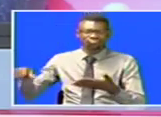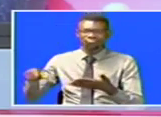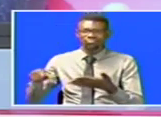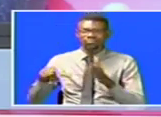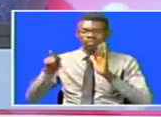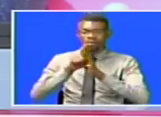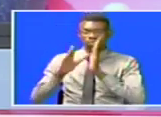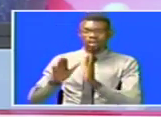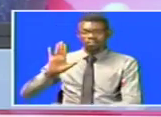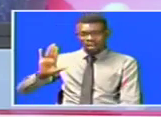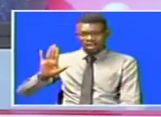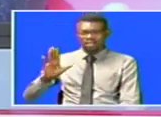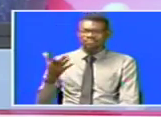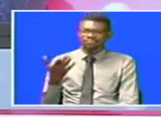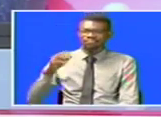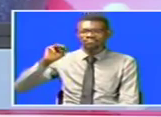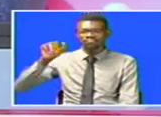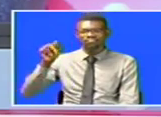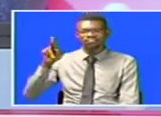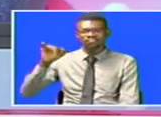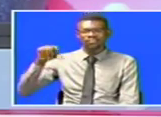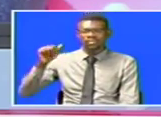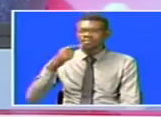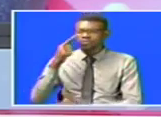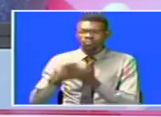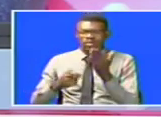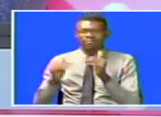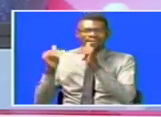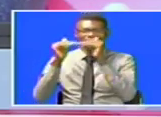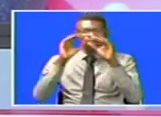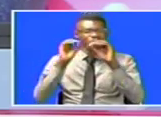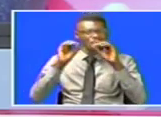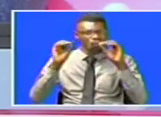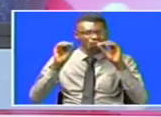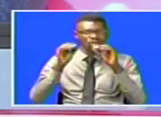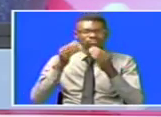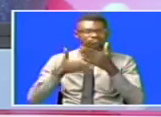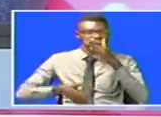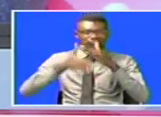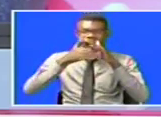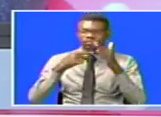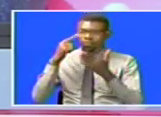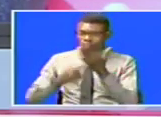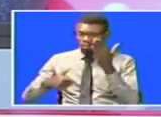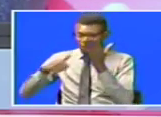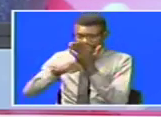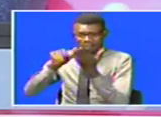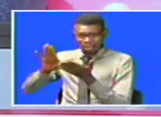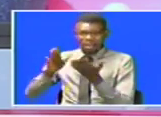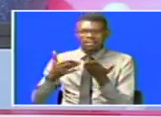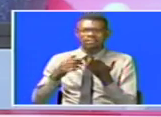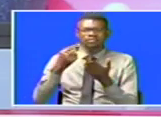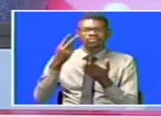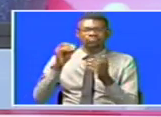lawyers, Mariga argues that he was unfairly disqualified by the electoral body on grounds that his name could not be found in